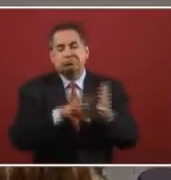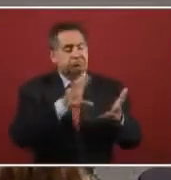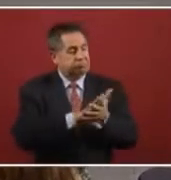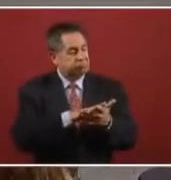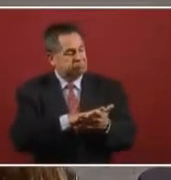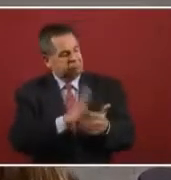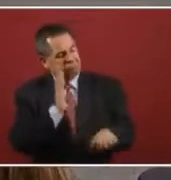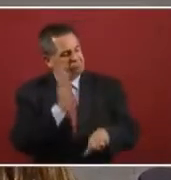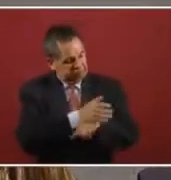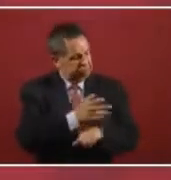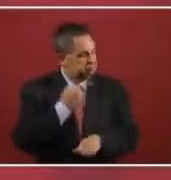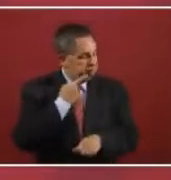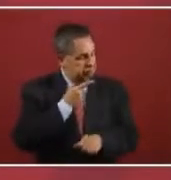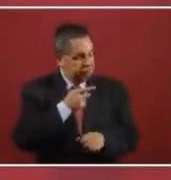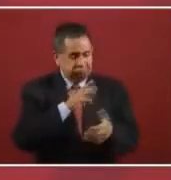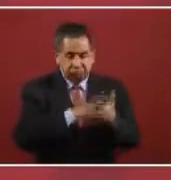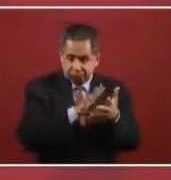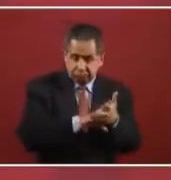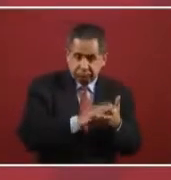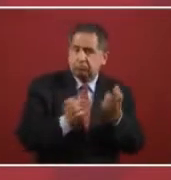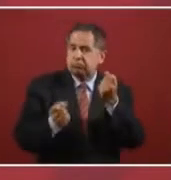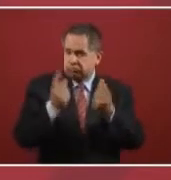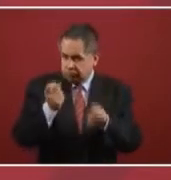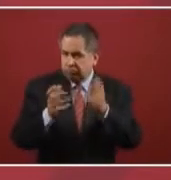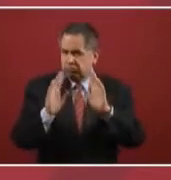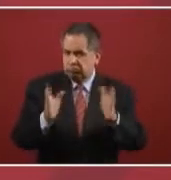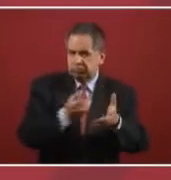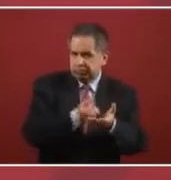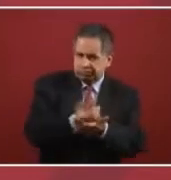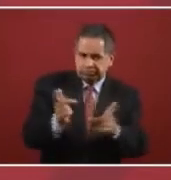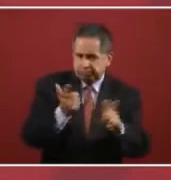regarding political prisoners.